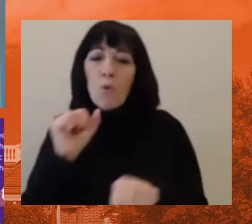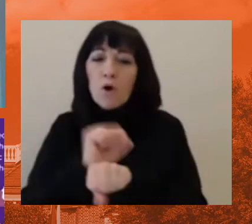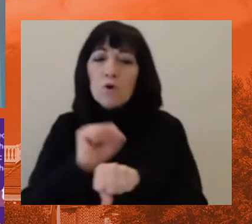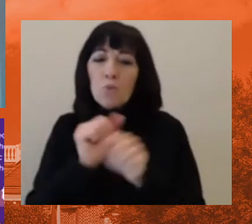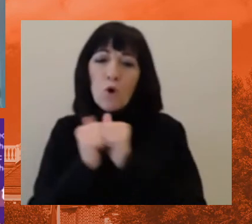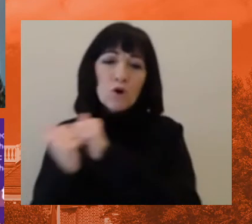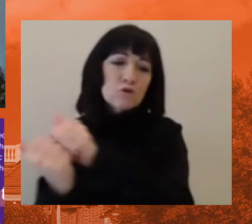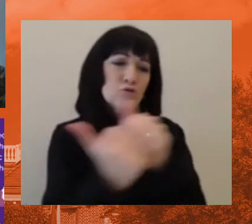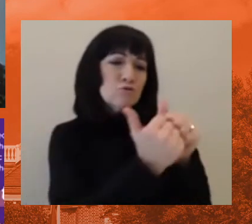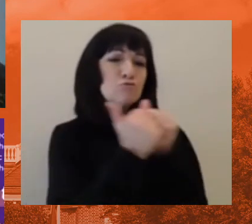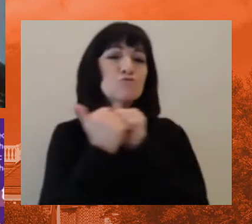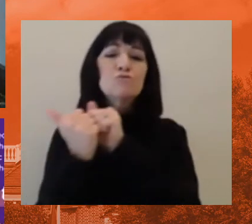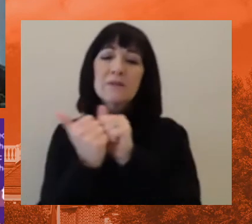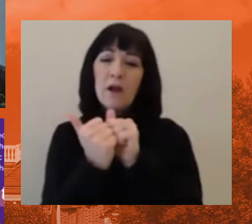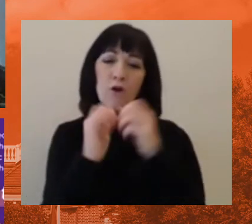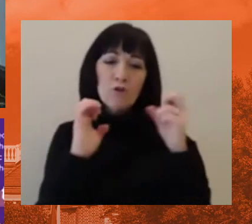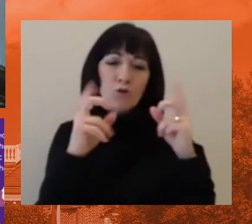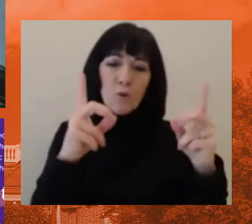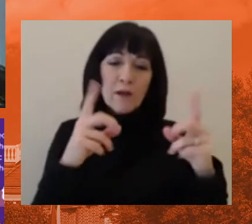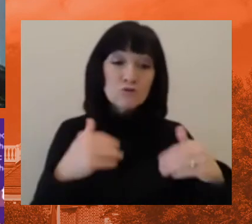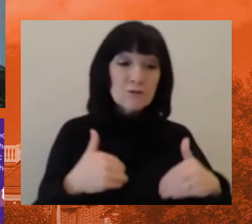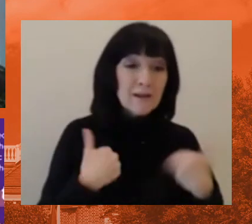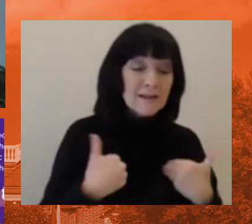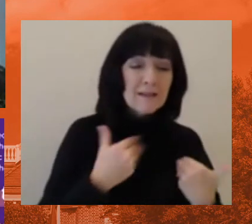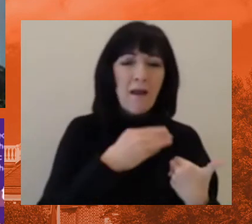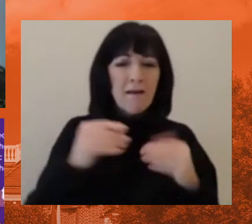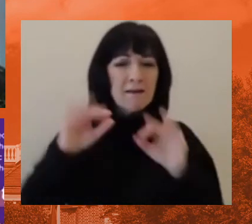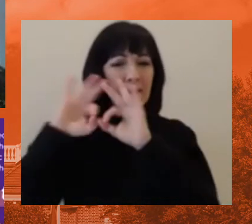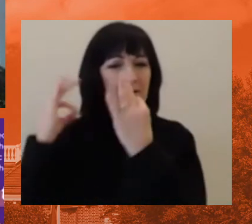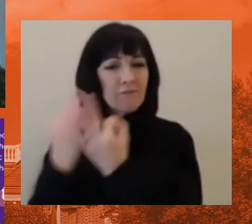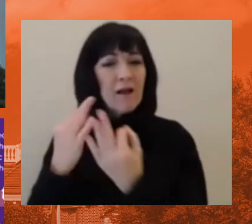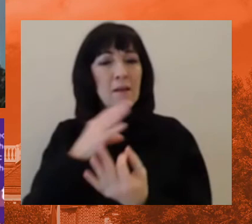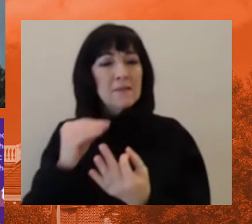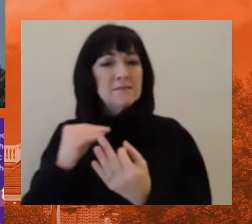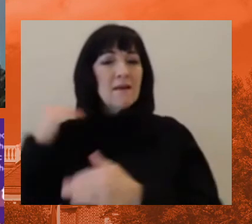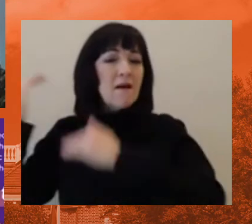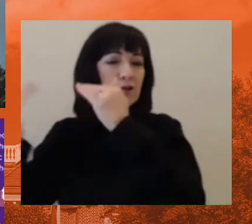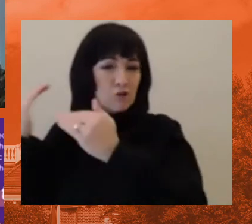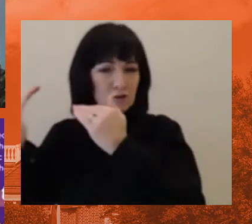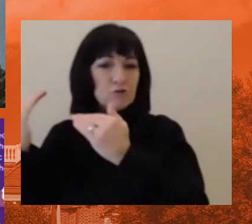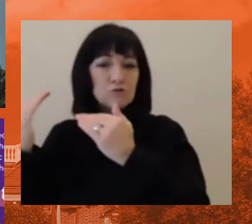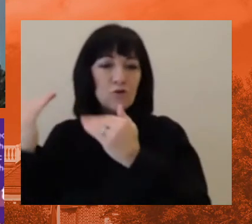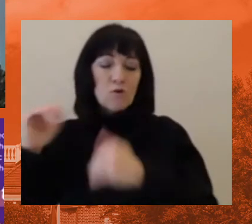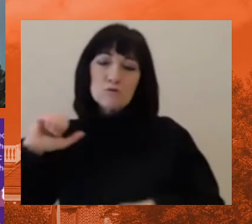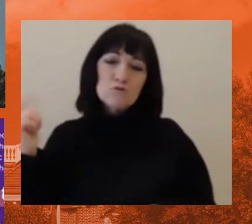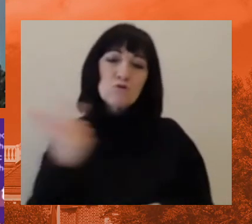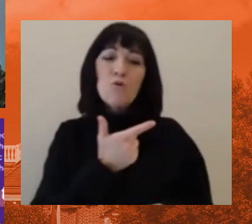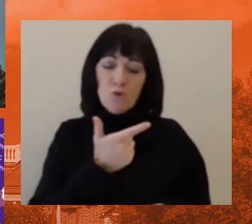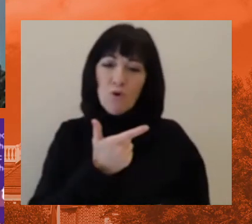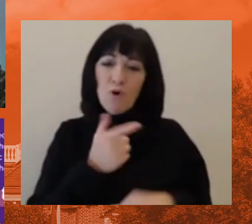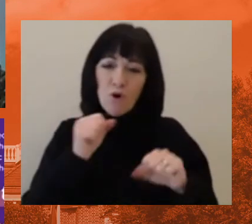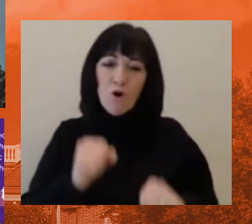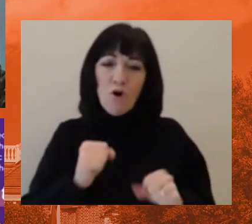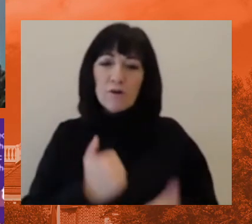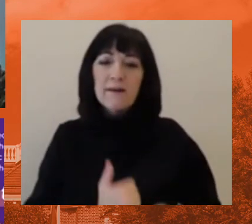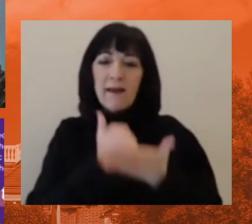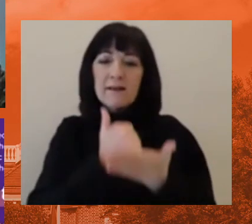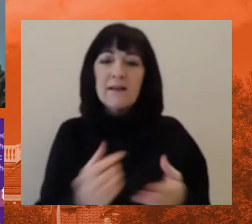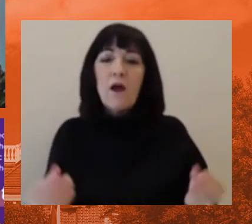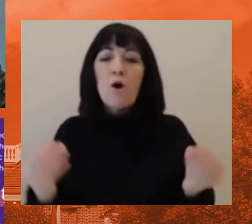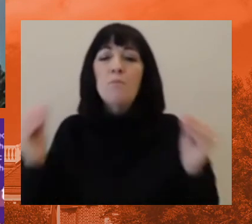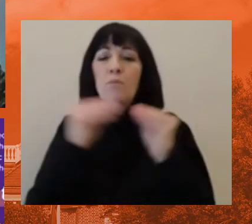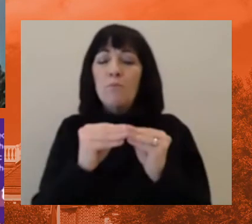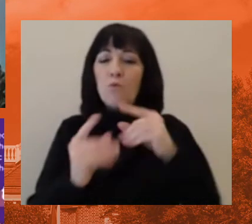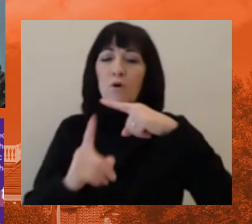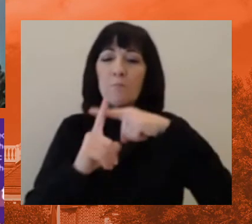agencies and folks that work on the front lines, to create a world where every teen can live free of dating and sexual violence in their homes,